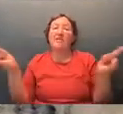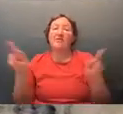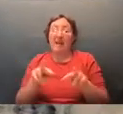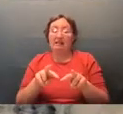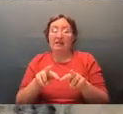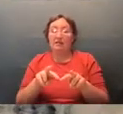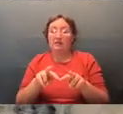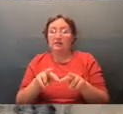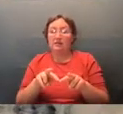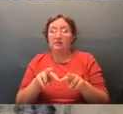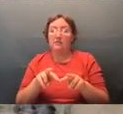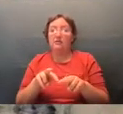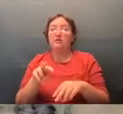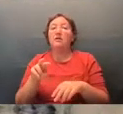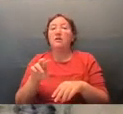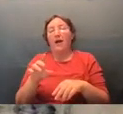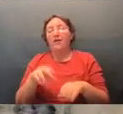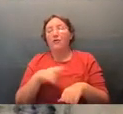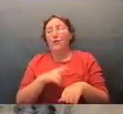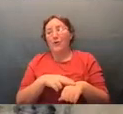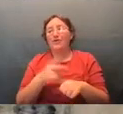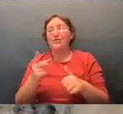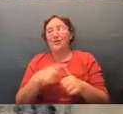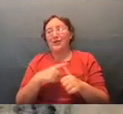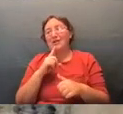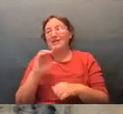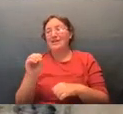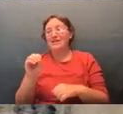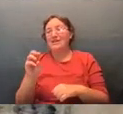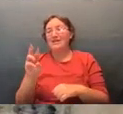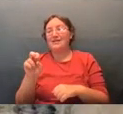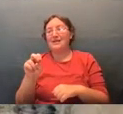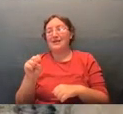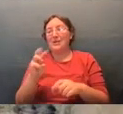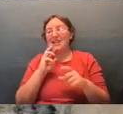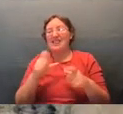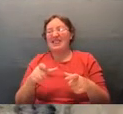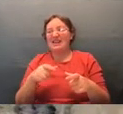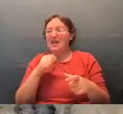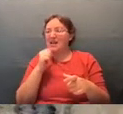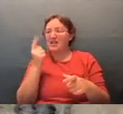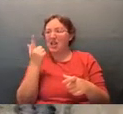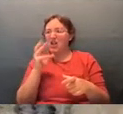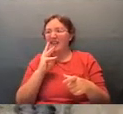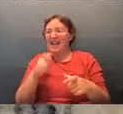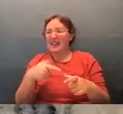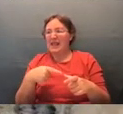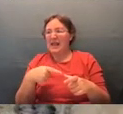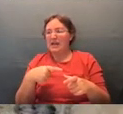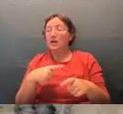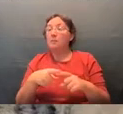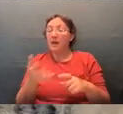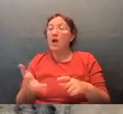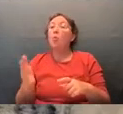our first stop, which will be Owens Lake. So this lake doesn't look so much like a lake to us right now, but was a